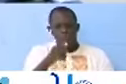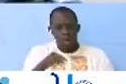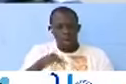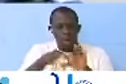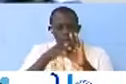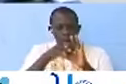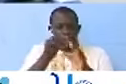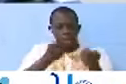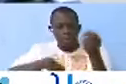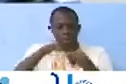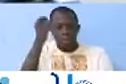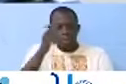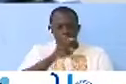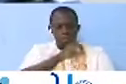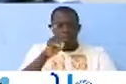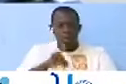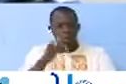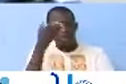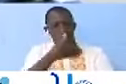sold here.